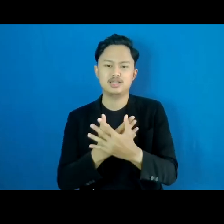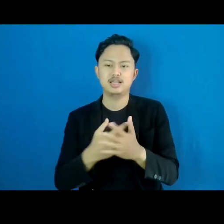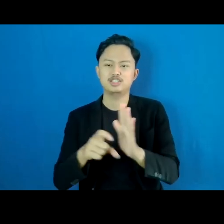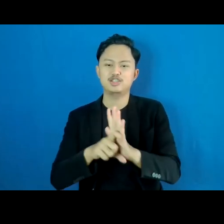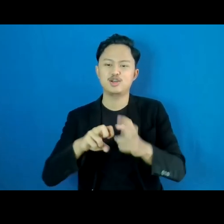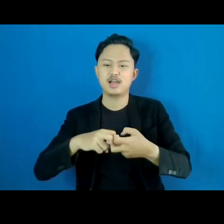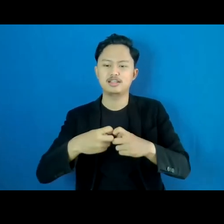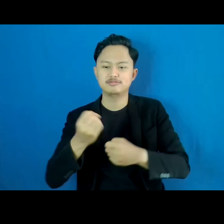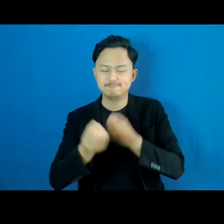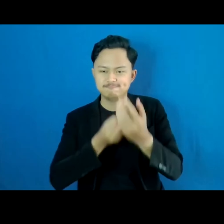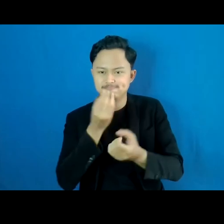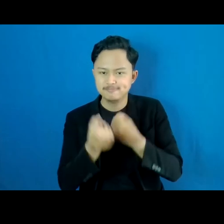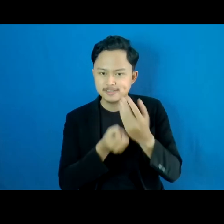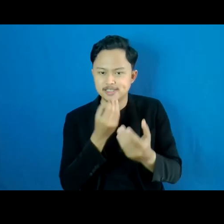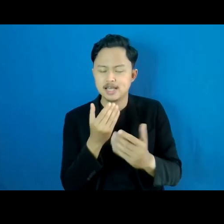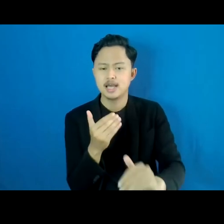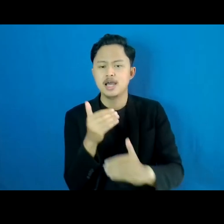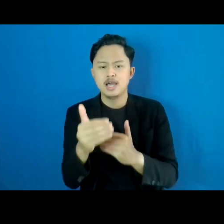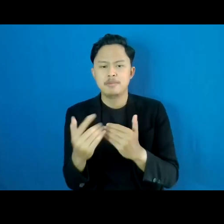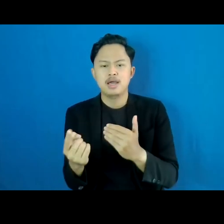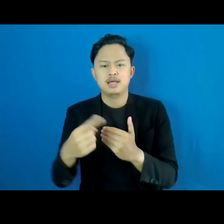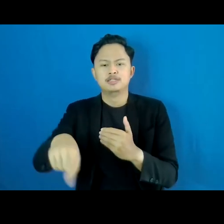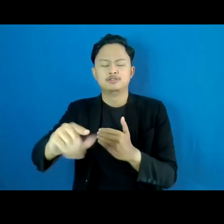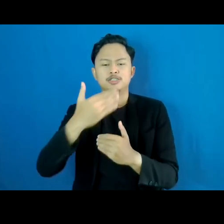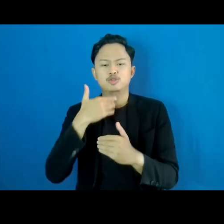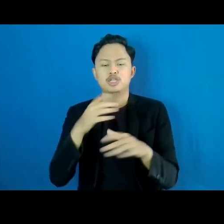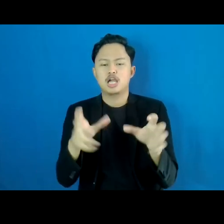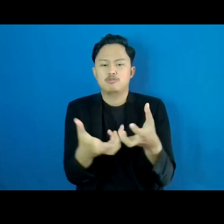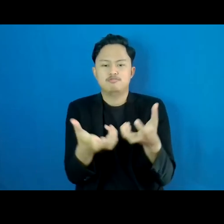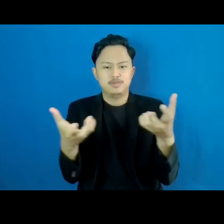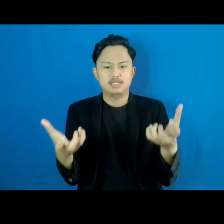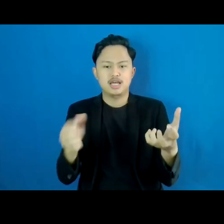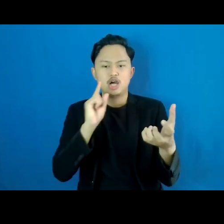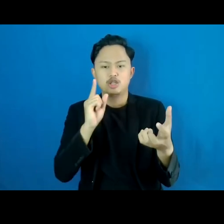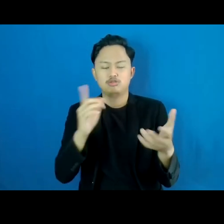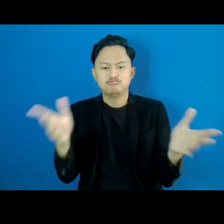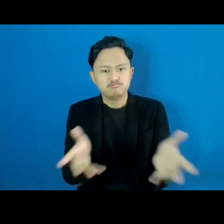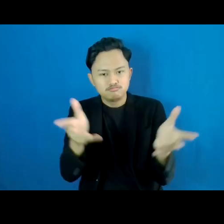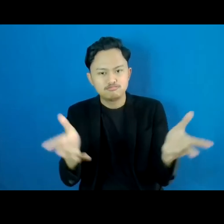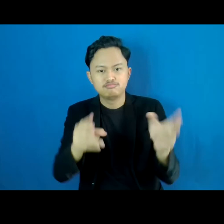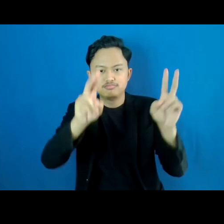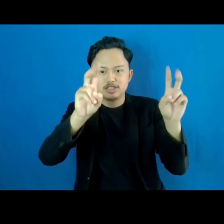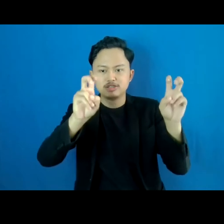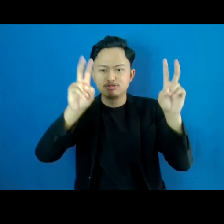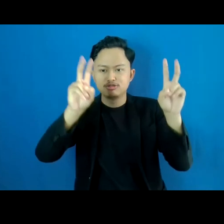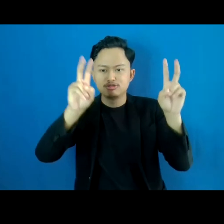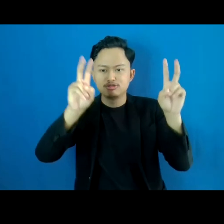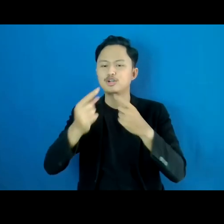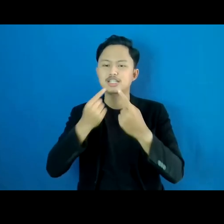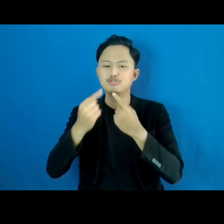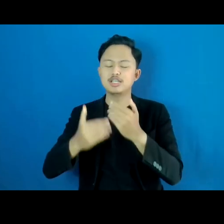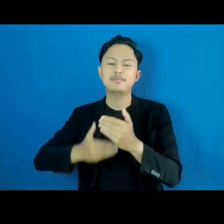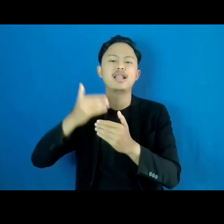explained. And later on, we'll also have a breakout room sessions to further push on the issue and to discuss further